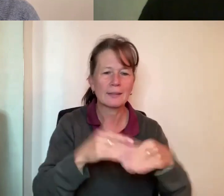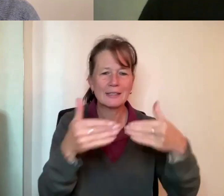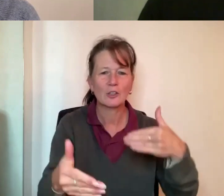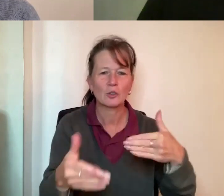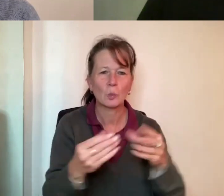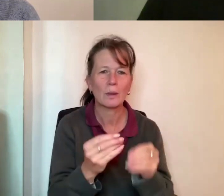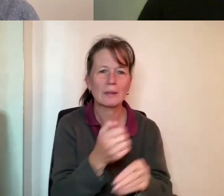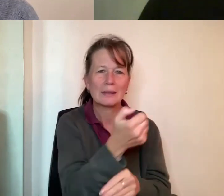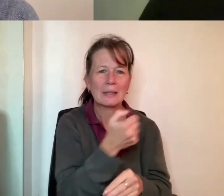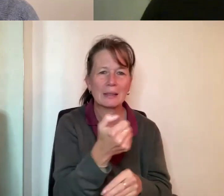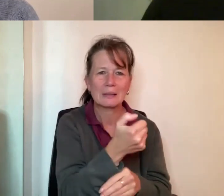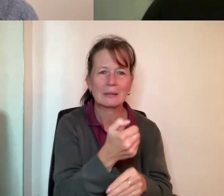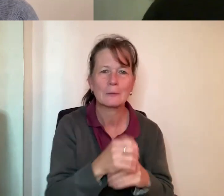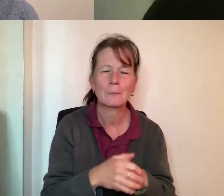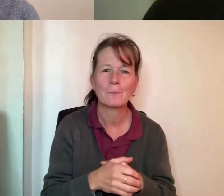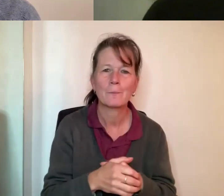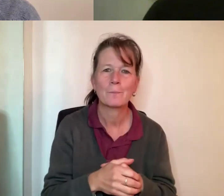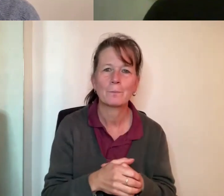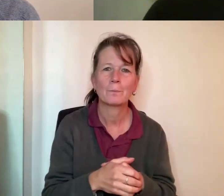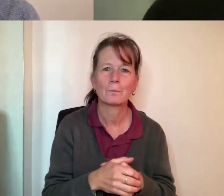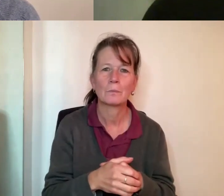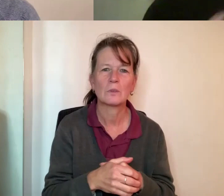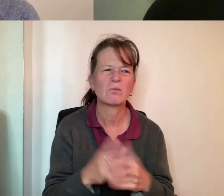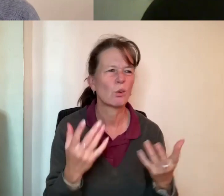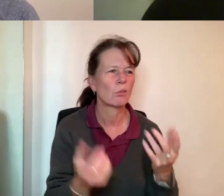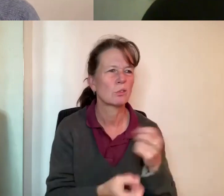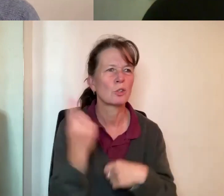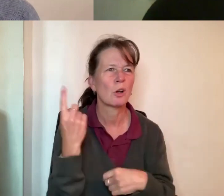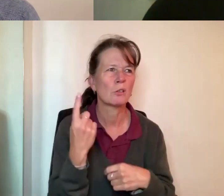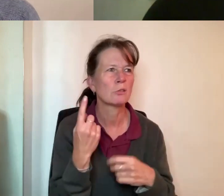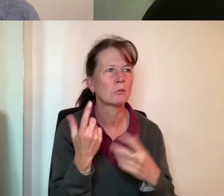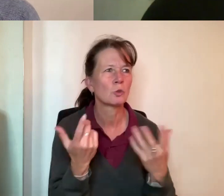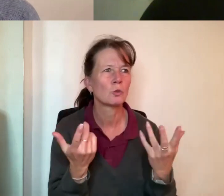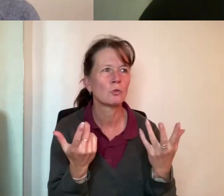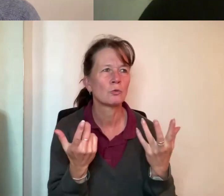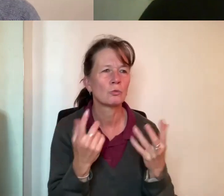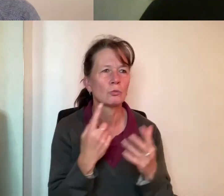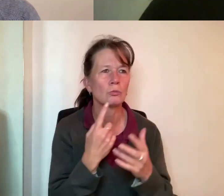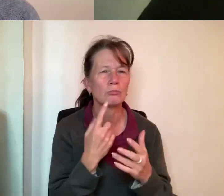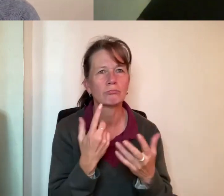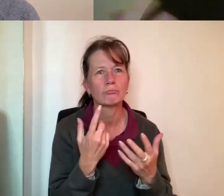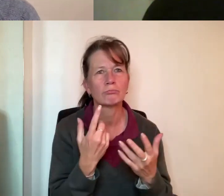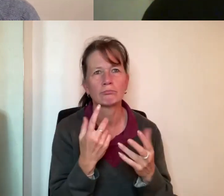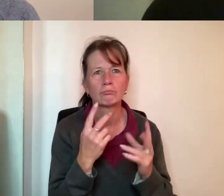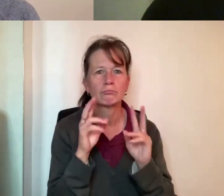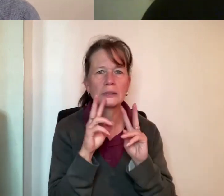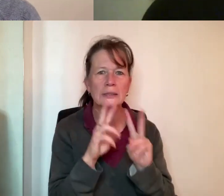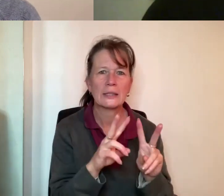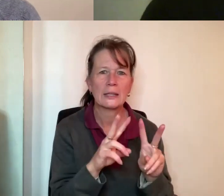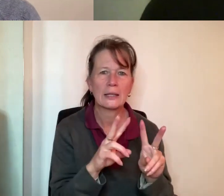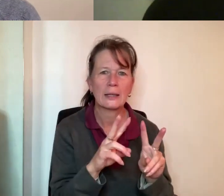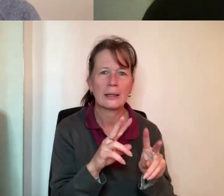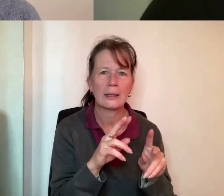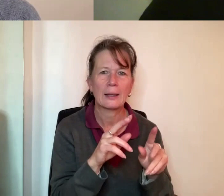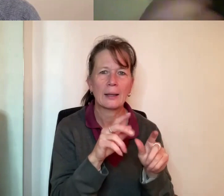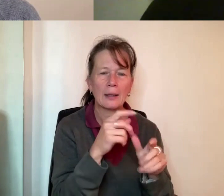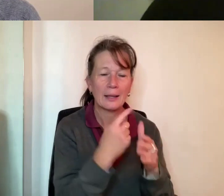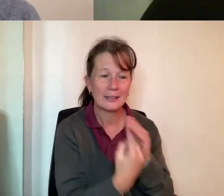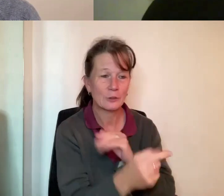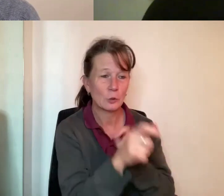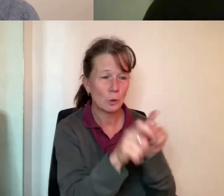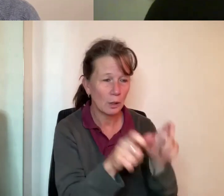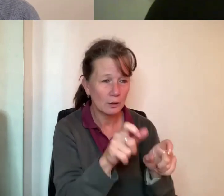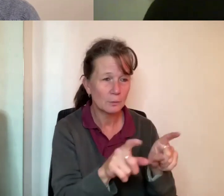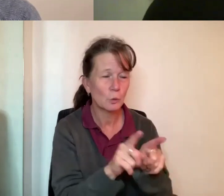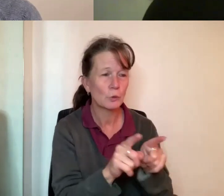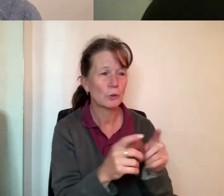6 people. So there was a chance not only to see people individually, but also to